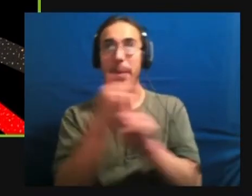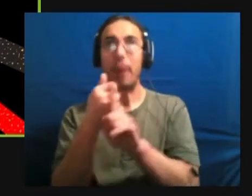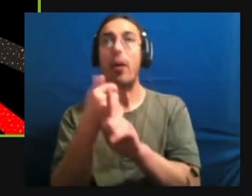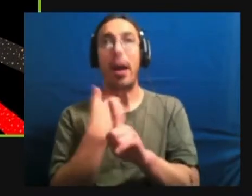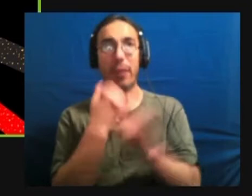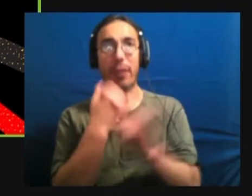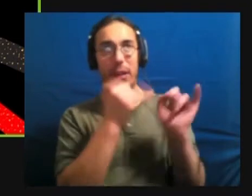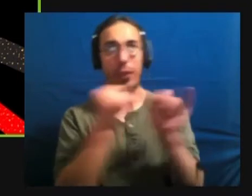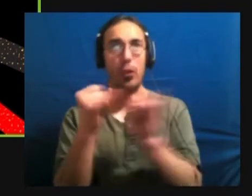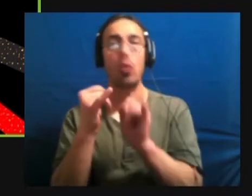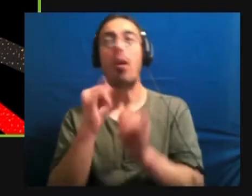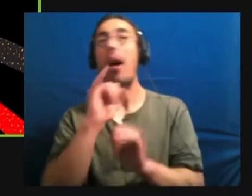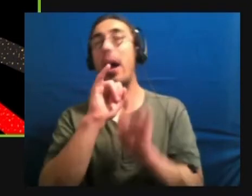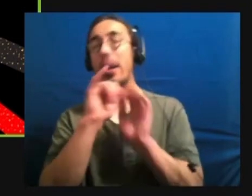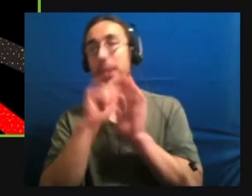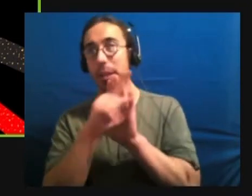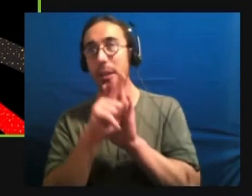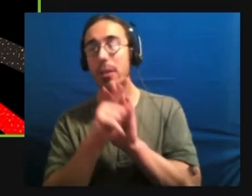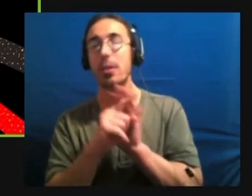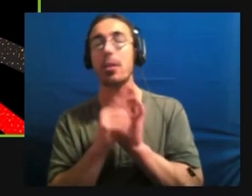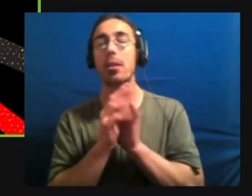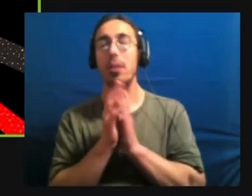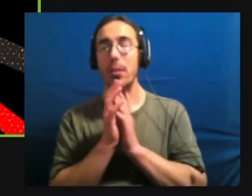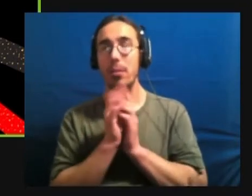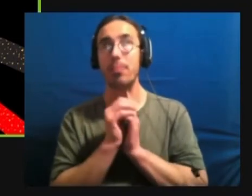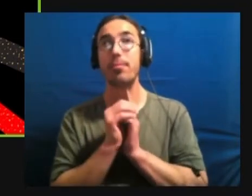intersections. Collective identity.